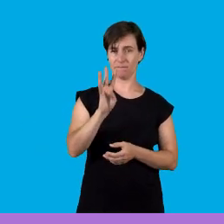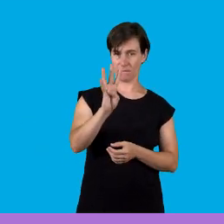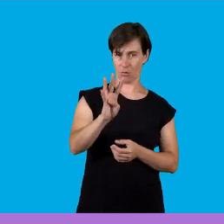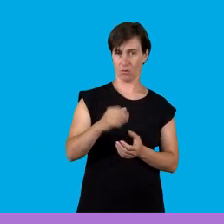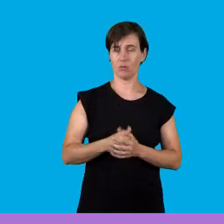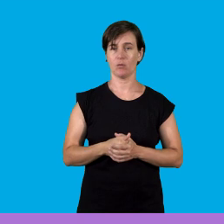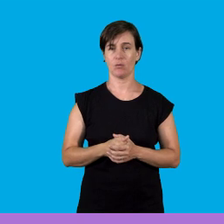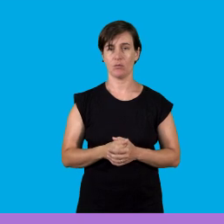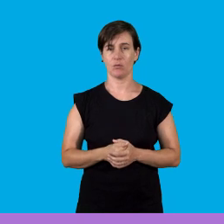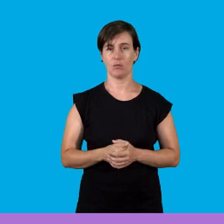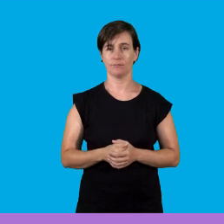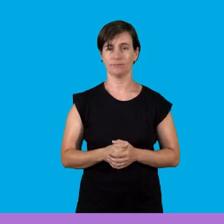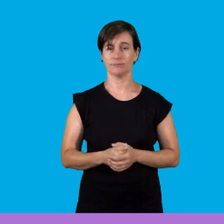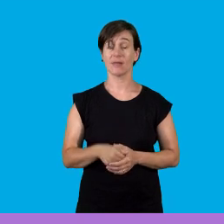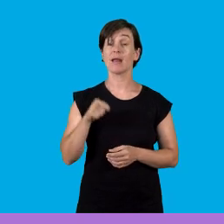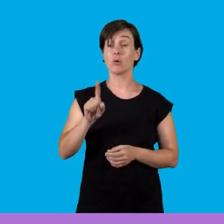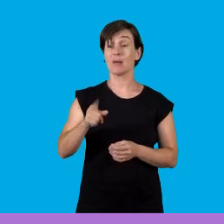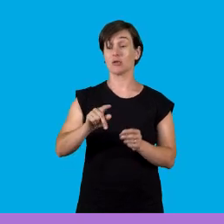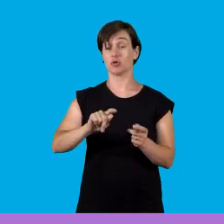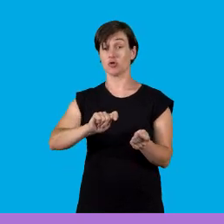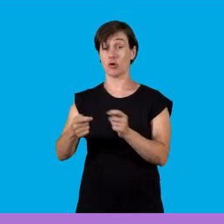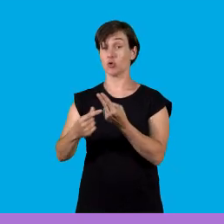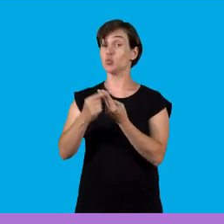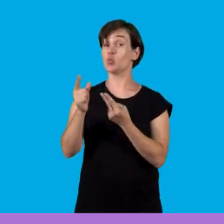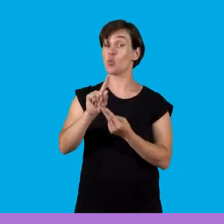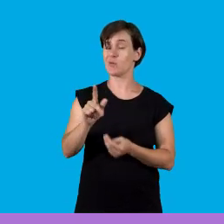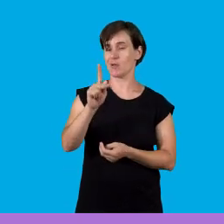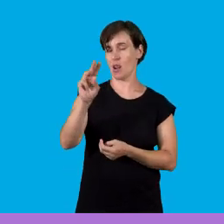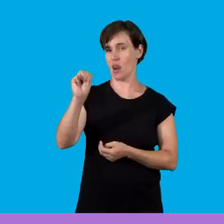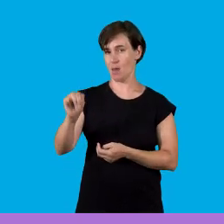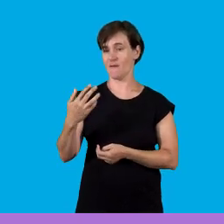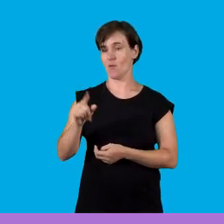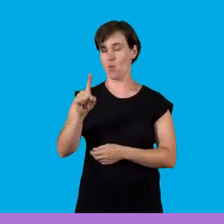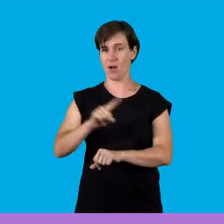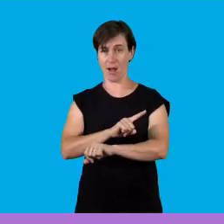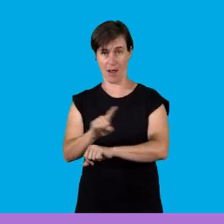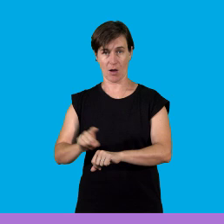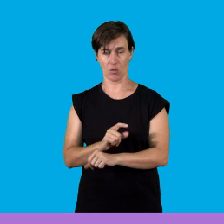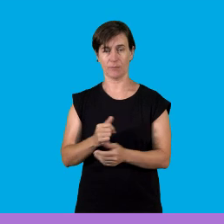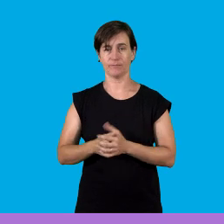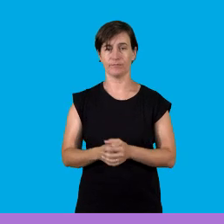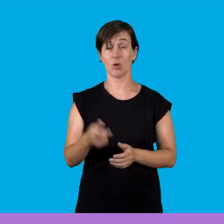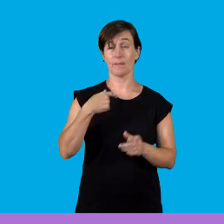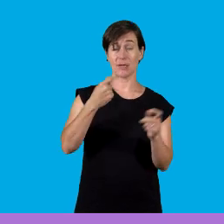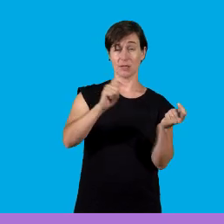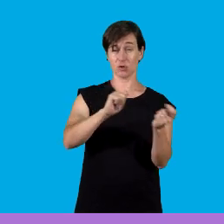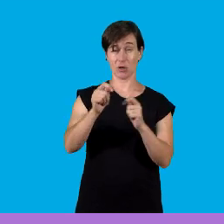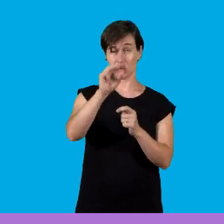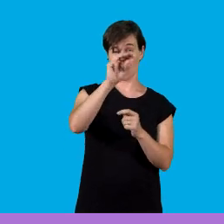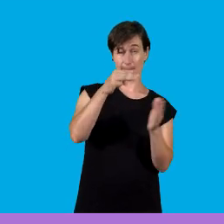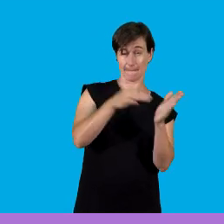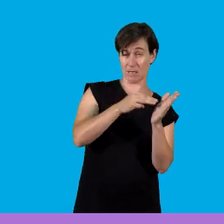of 4. And remember, our unit now becomes kilometer per hour. So what did I do? I converted